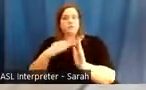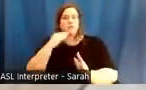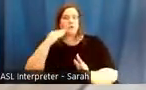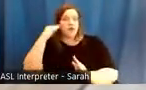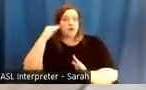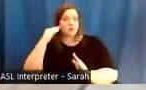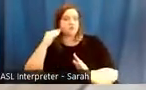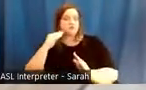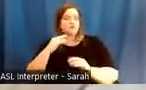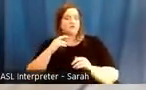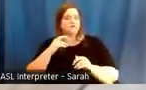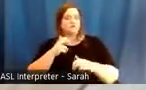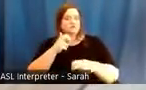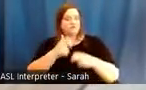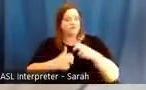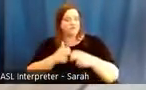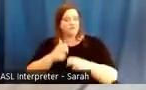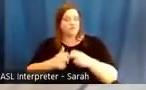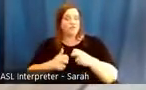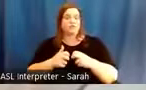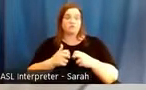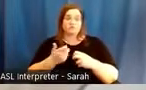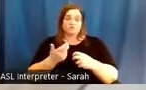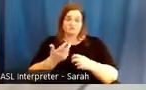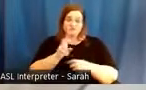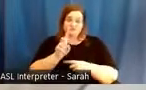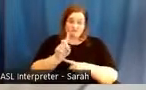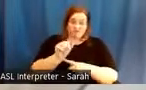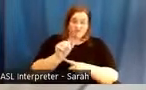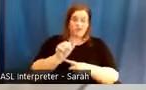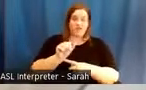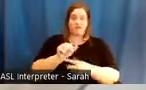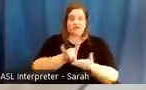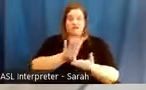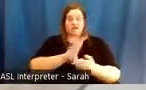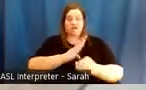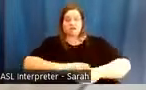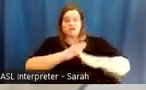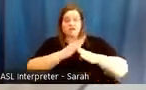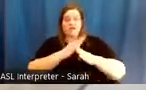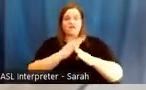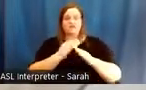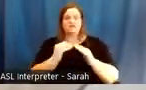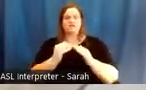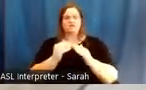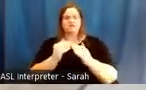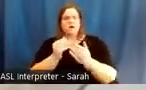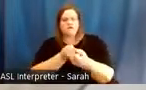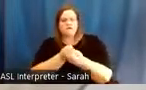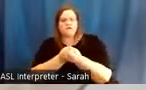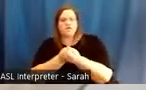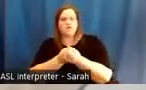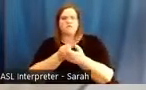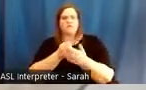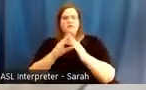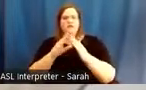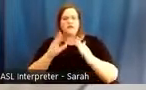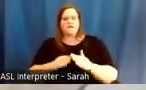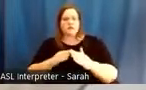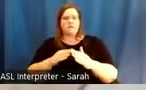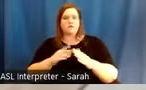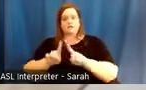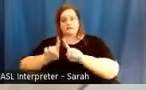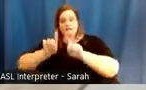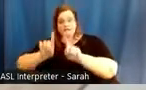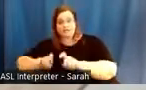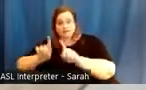disabilities. This work includes not only eviction defense, but also affirmative fair housing litigation, housing discrimination testing, and